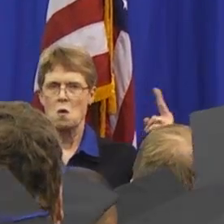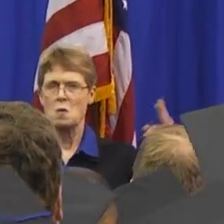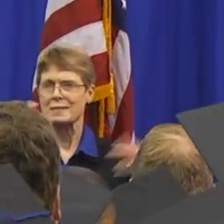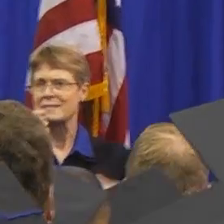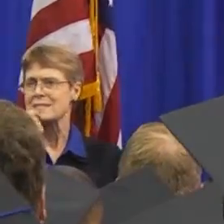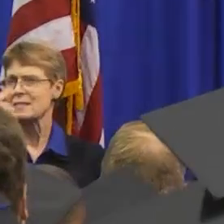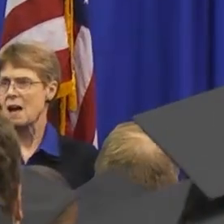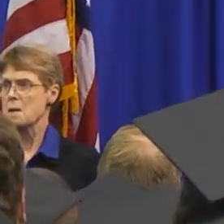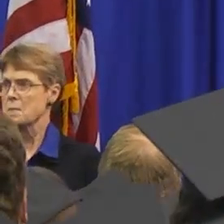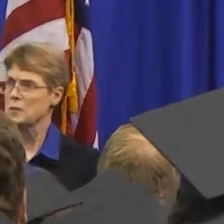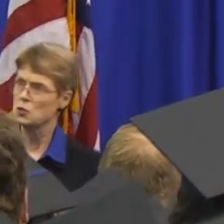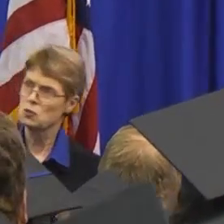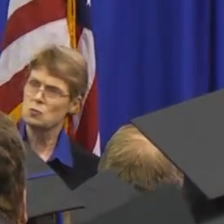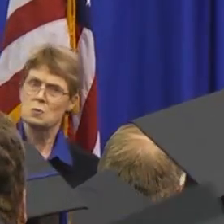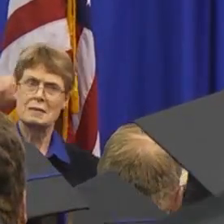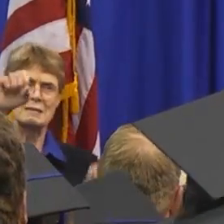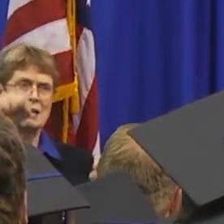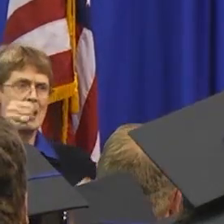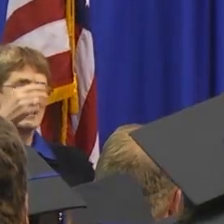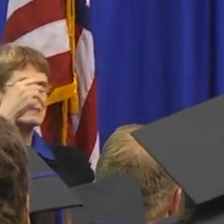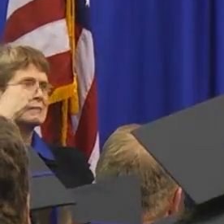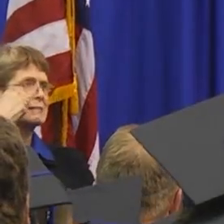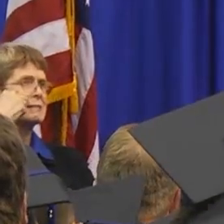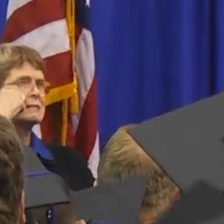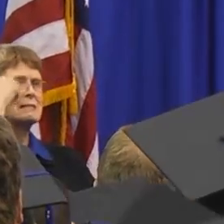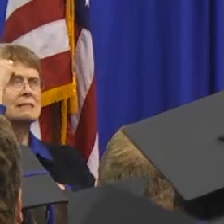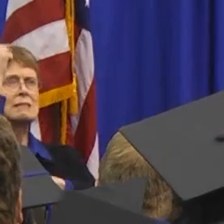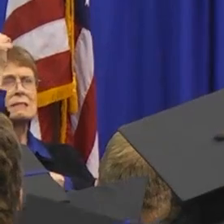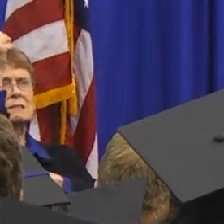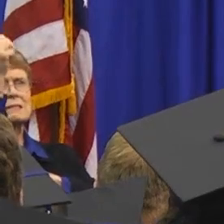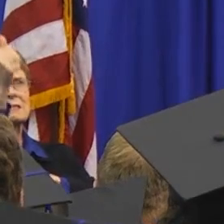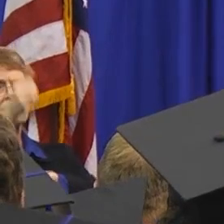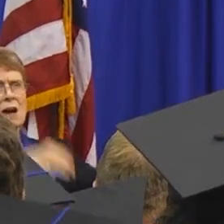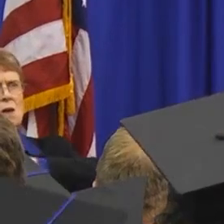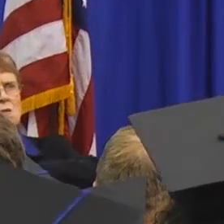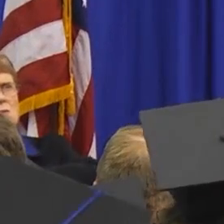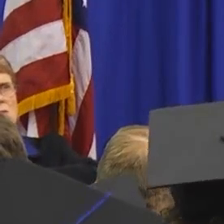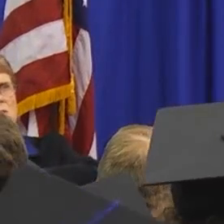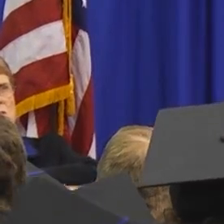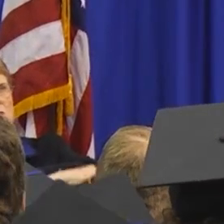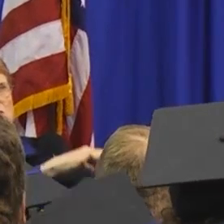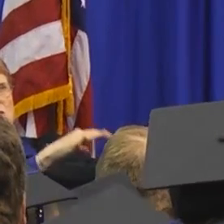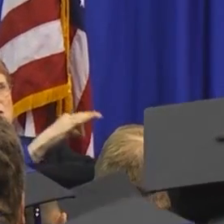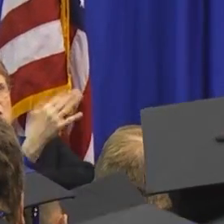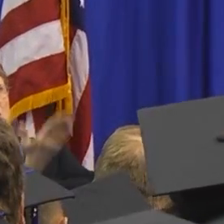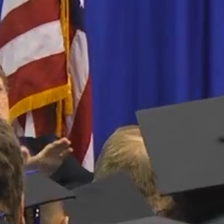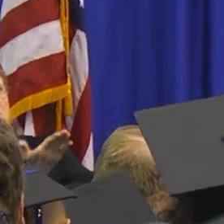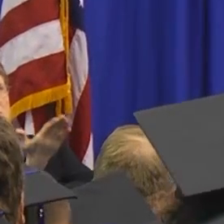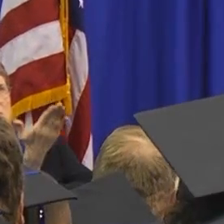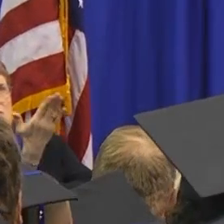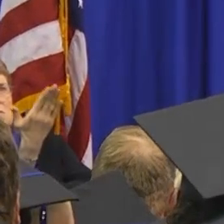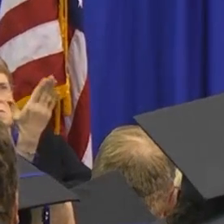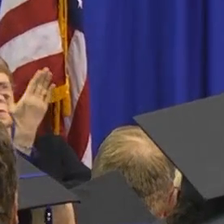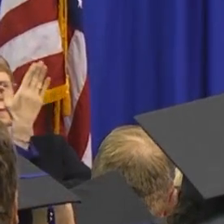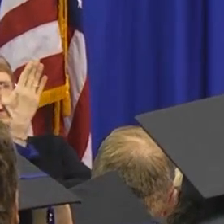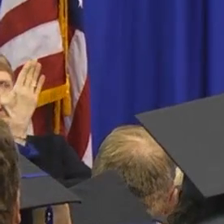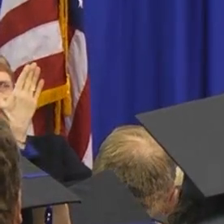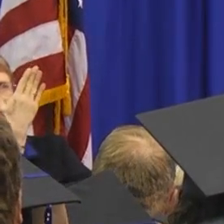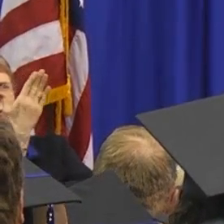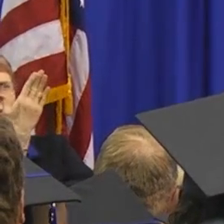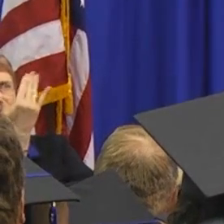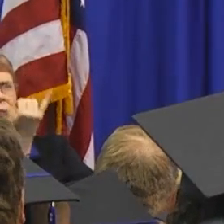Say, can you see by the dawn's early